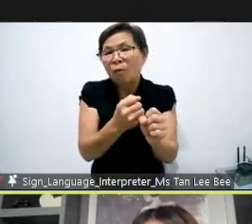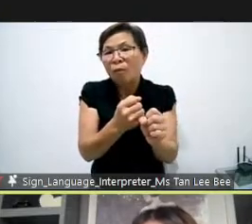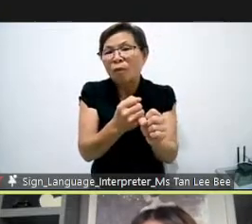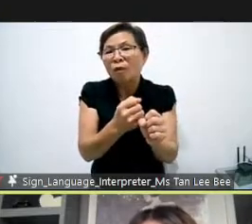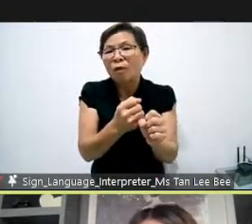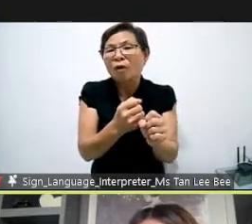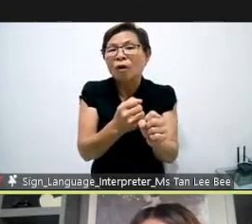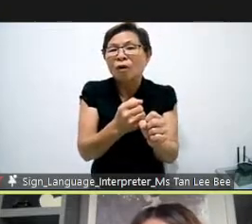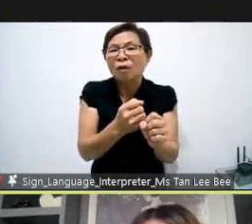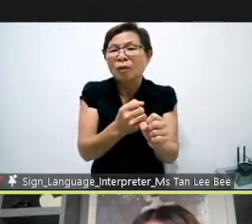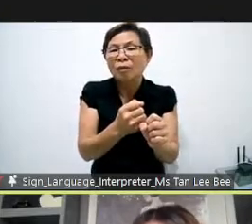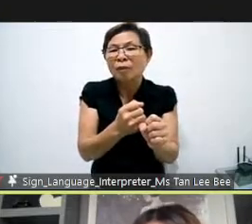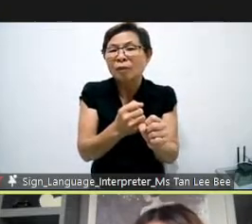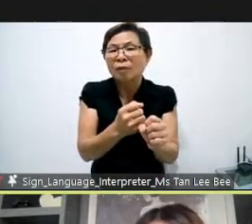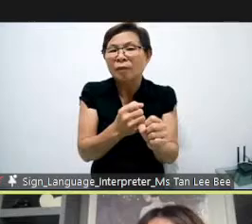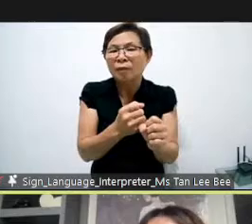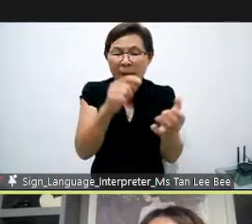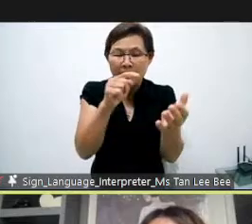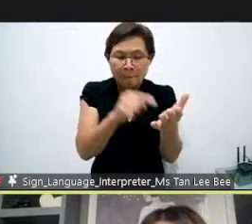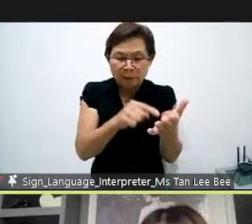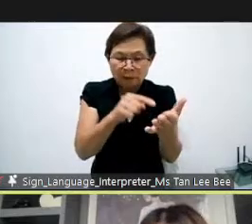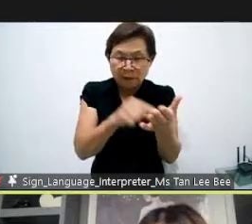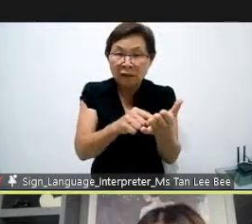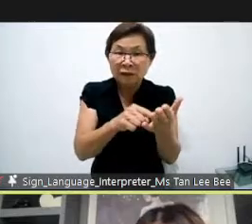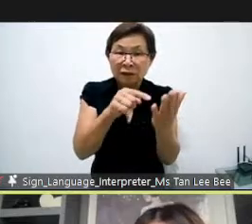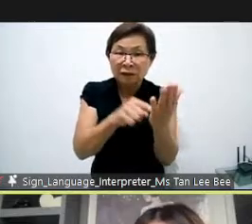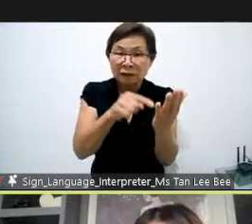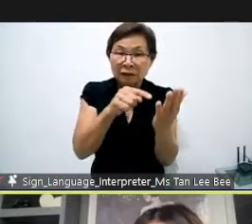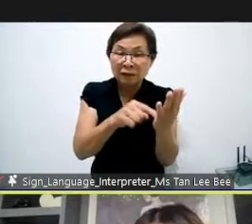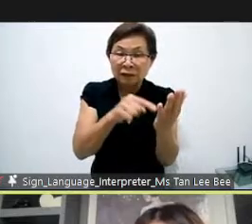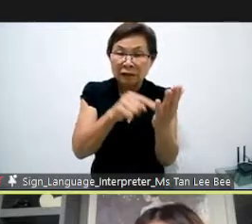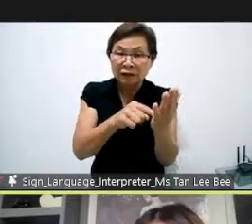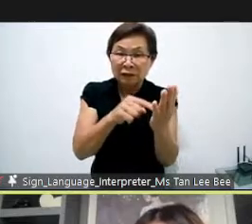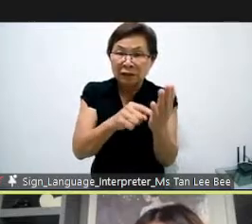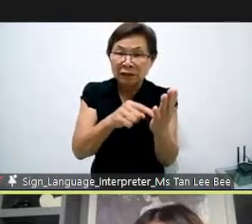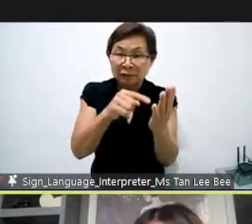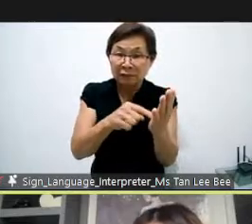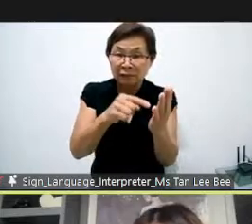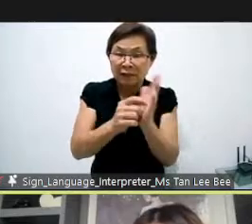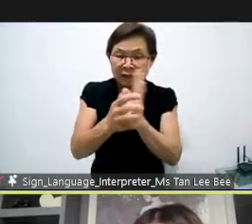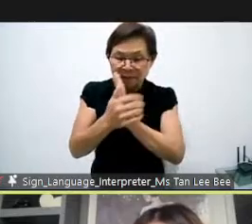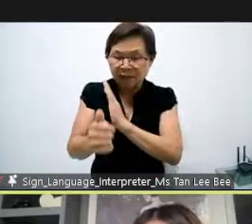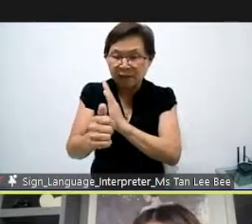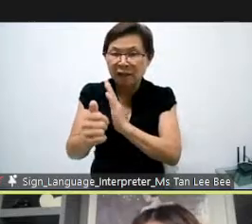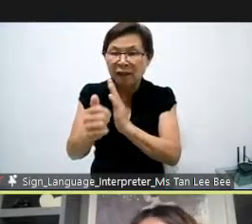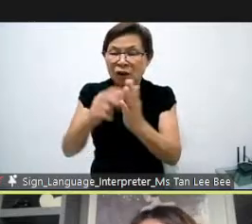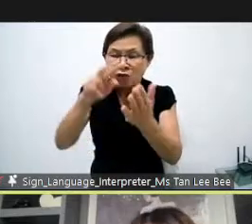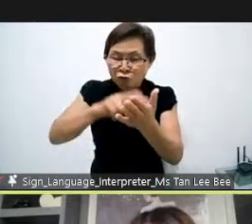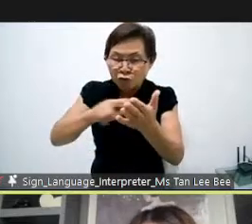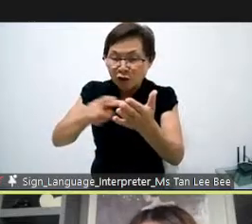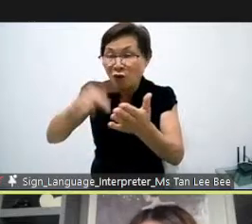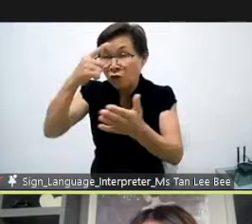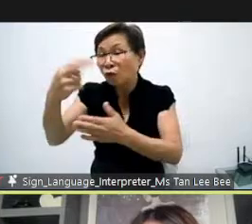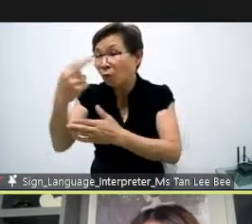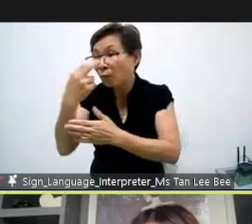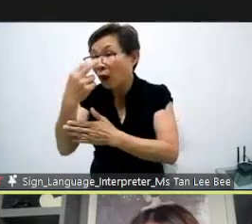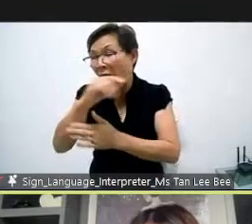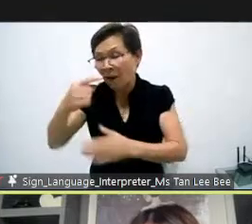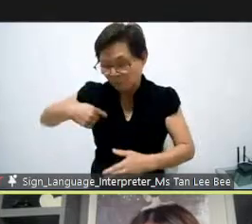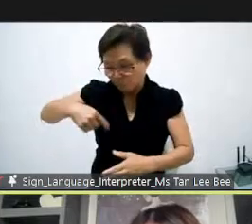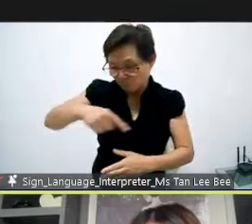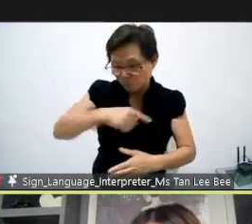will describe all buttons on the website so the screen reader will read it for the blind. And our platform